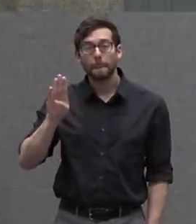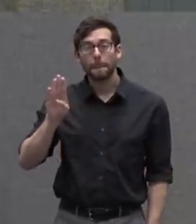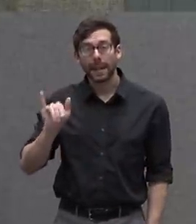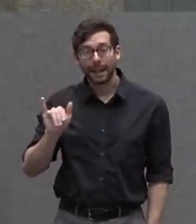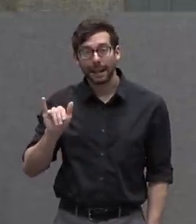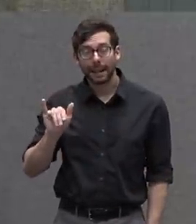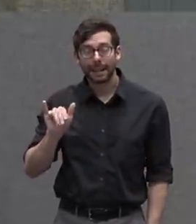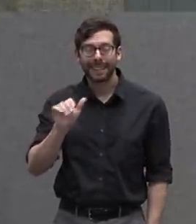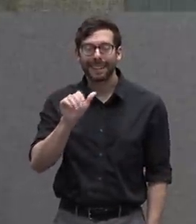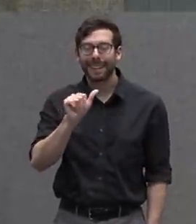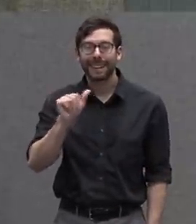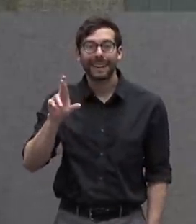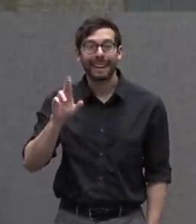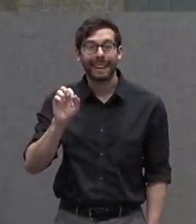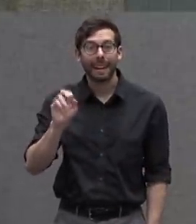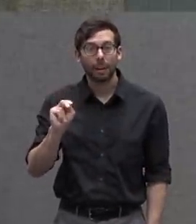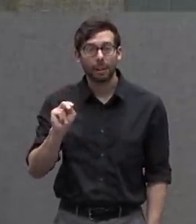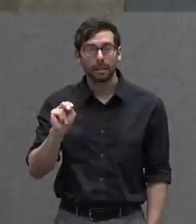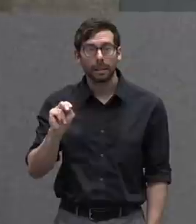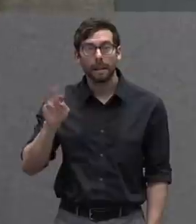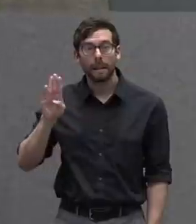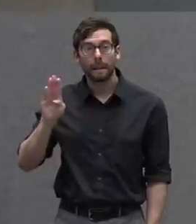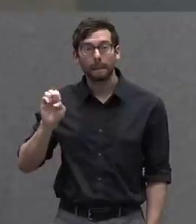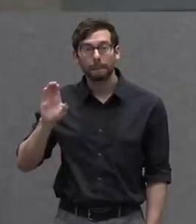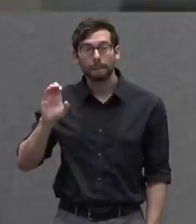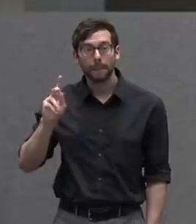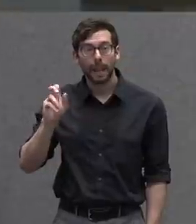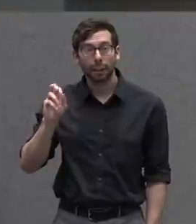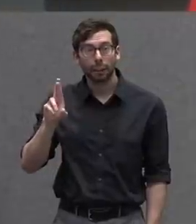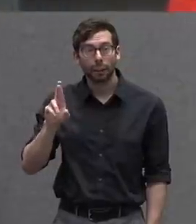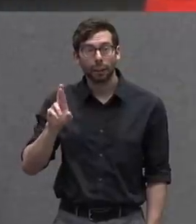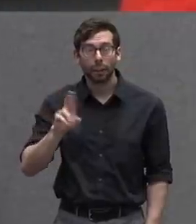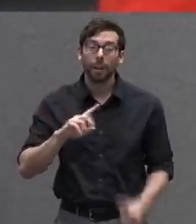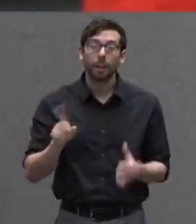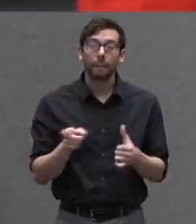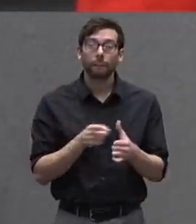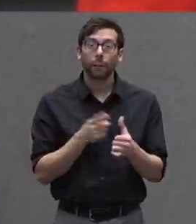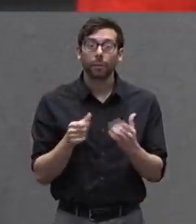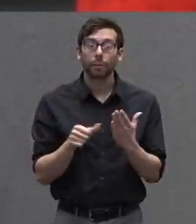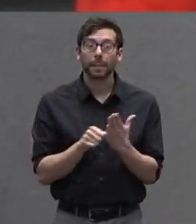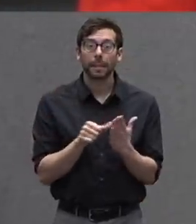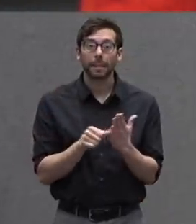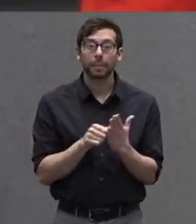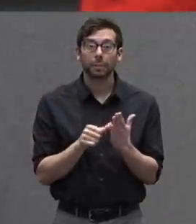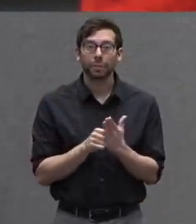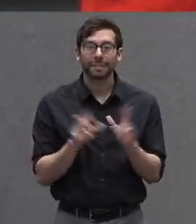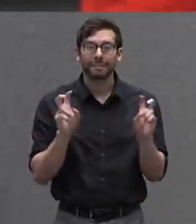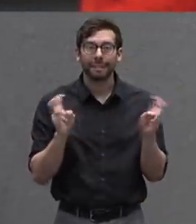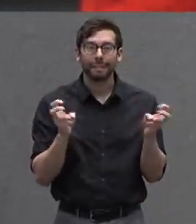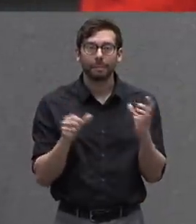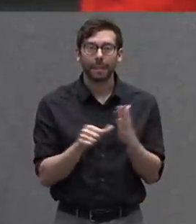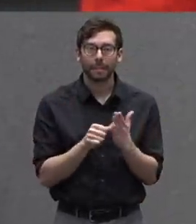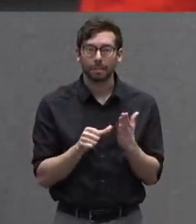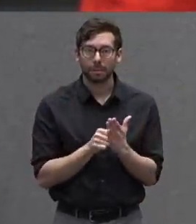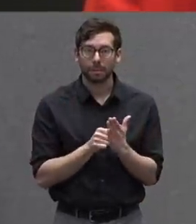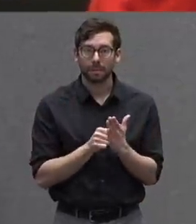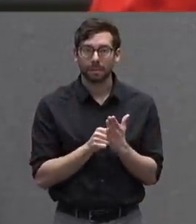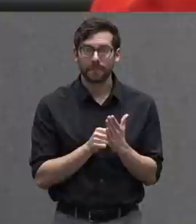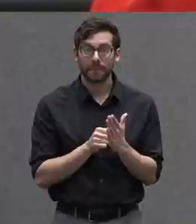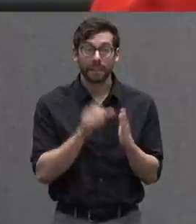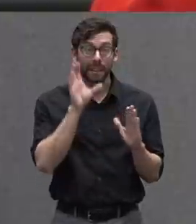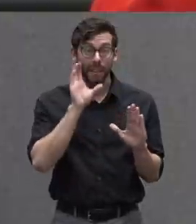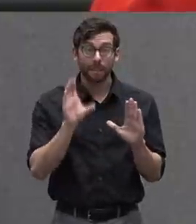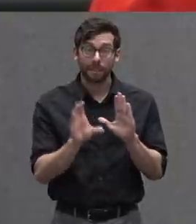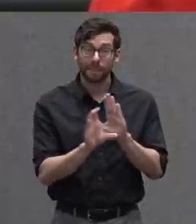It starts on the very first page, which is the title page. The picture in this is also